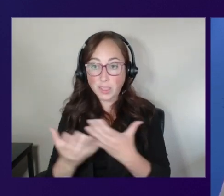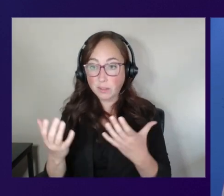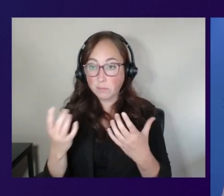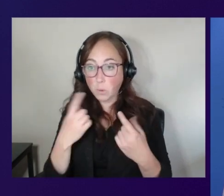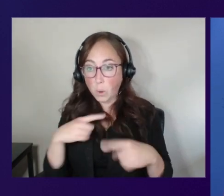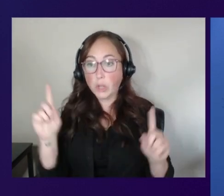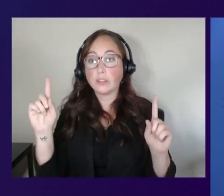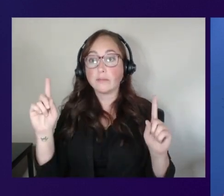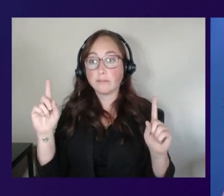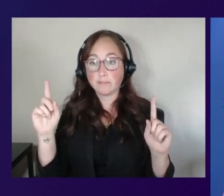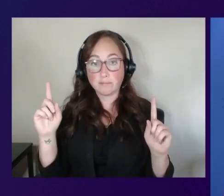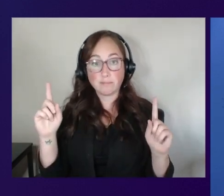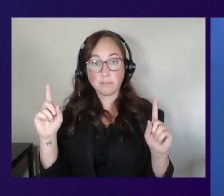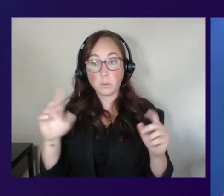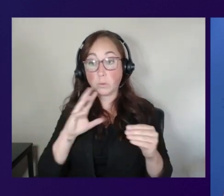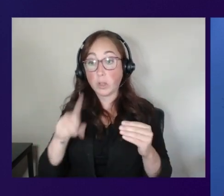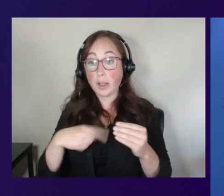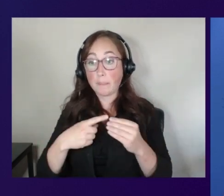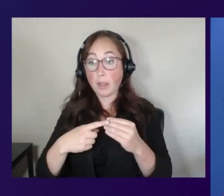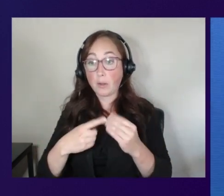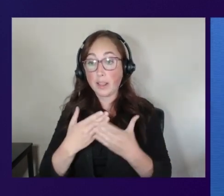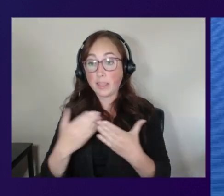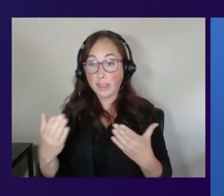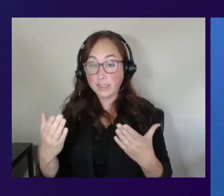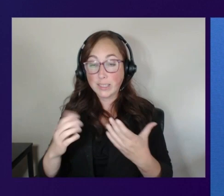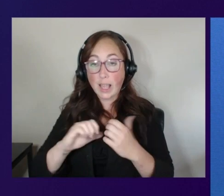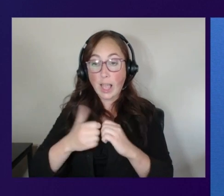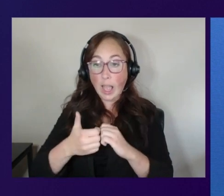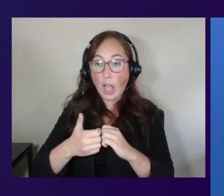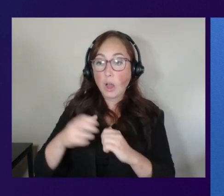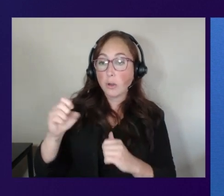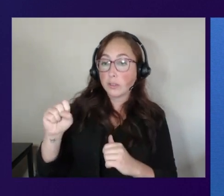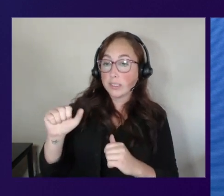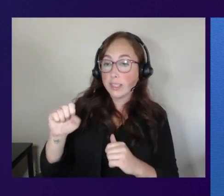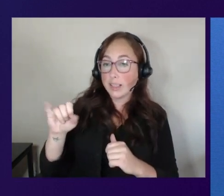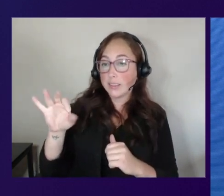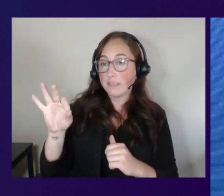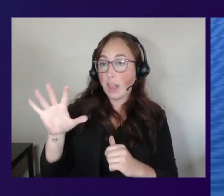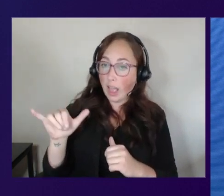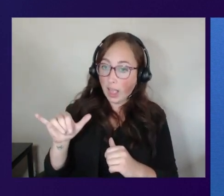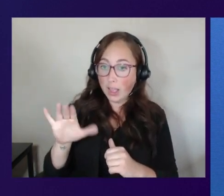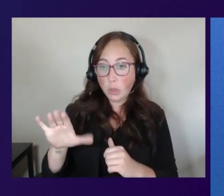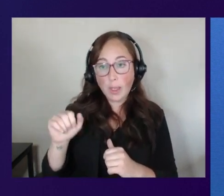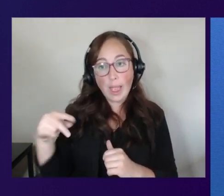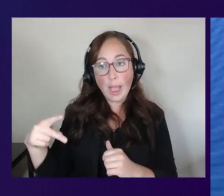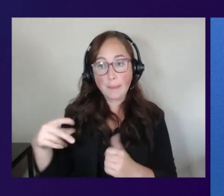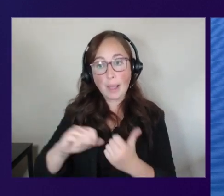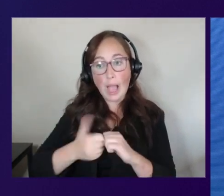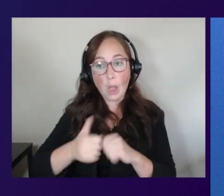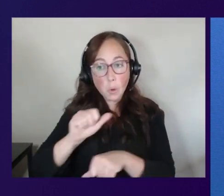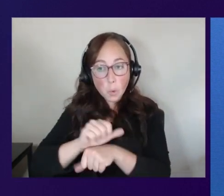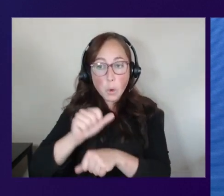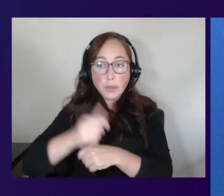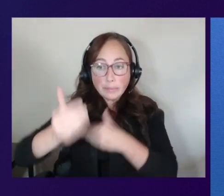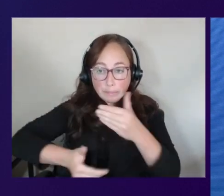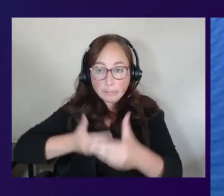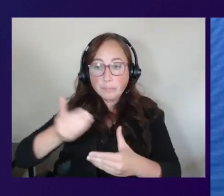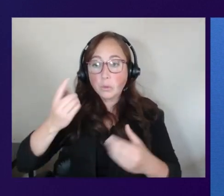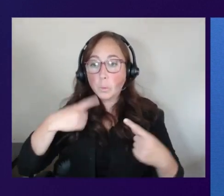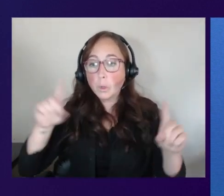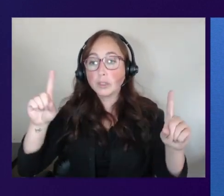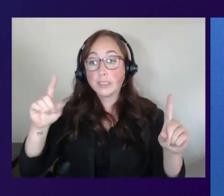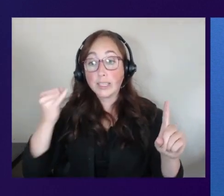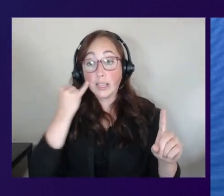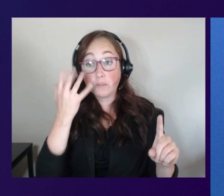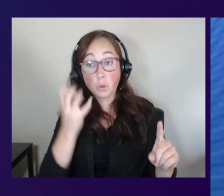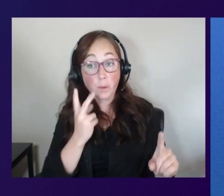are talking about a lot of things. How can you SaaSify your application? How the whole workflow works. But if you want to see this thing in action, you